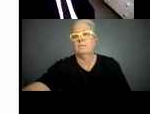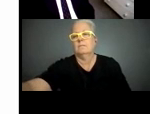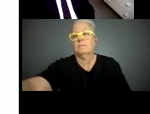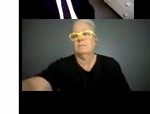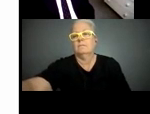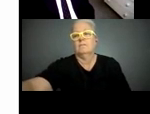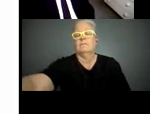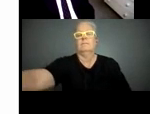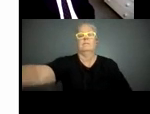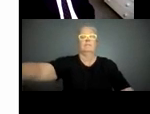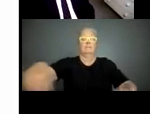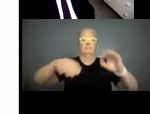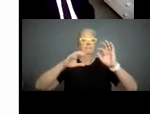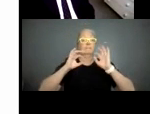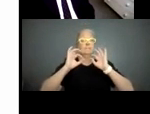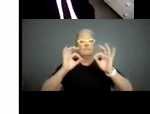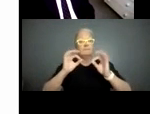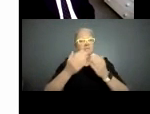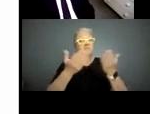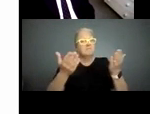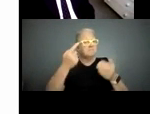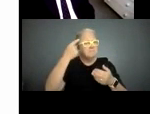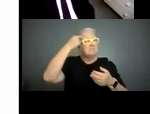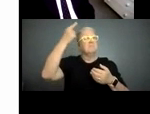Okay, we've got any ideas coming through yet?